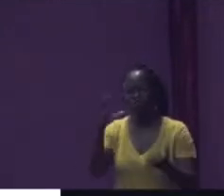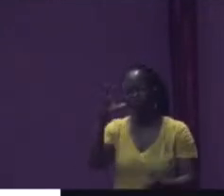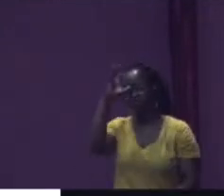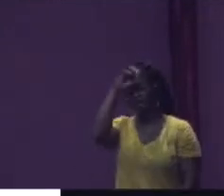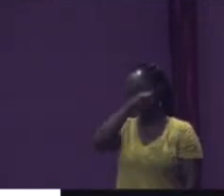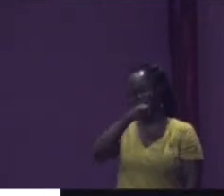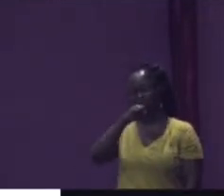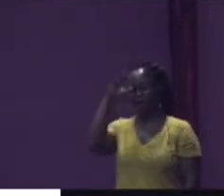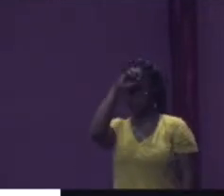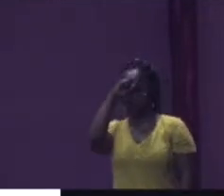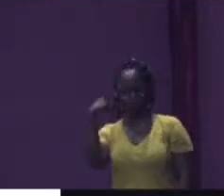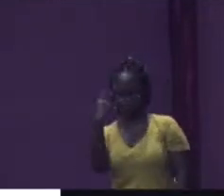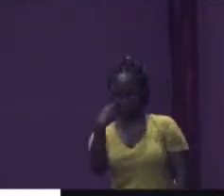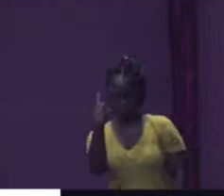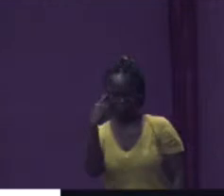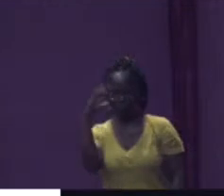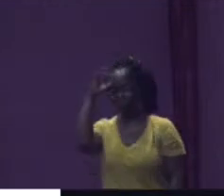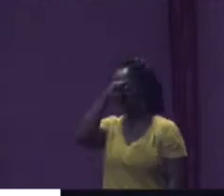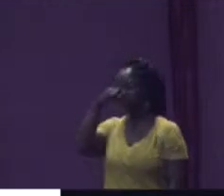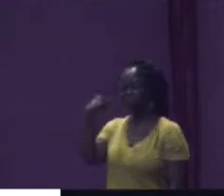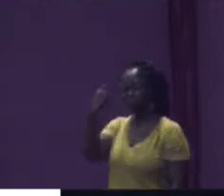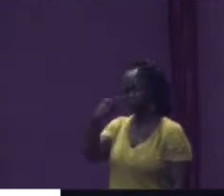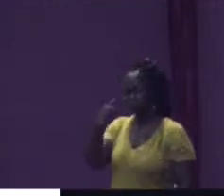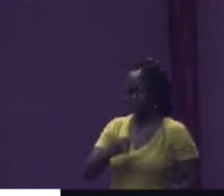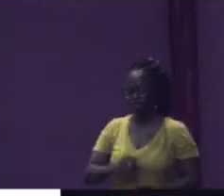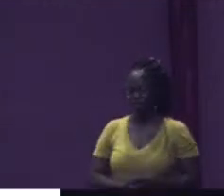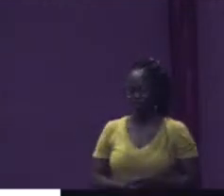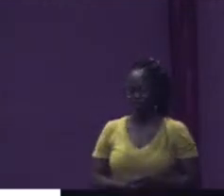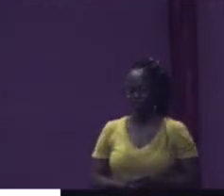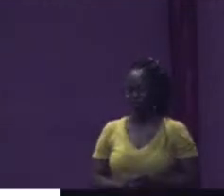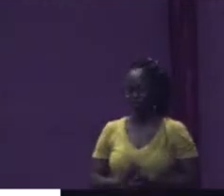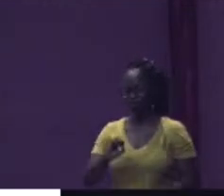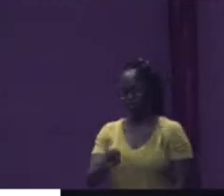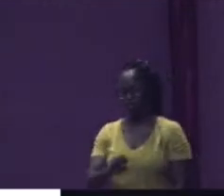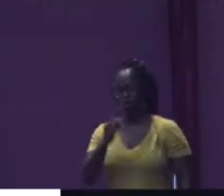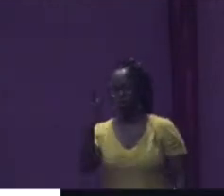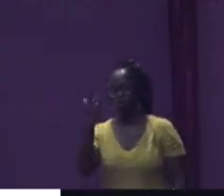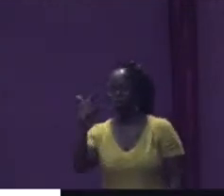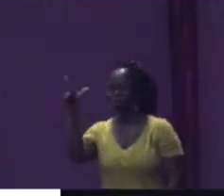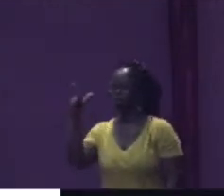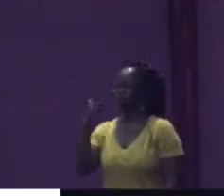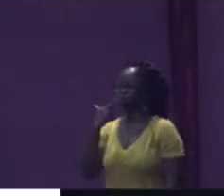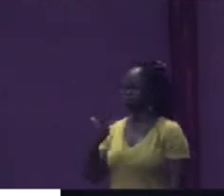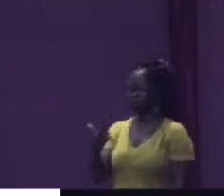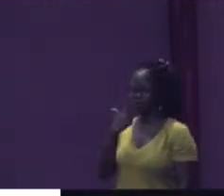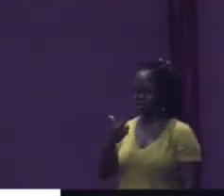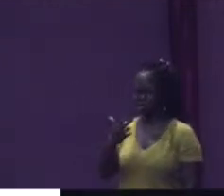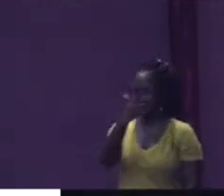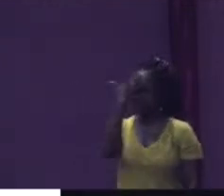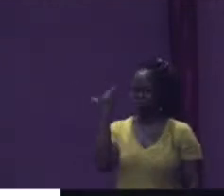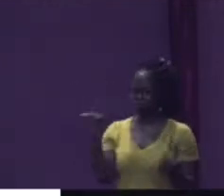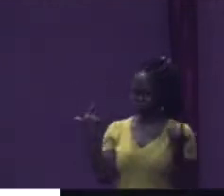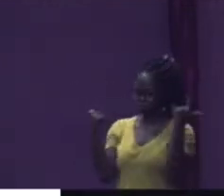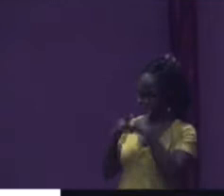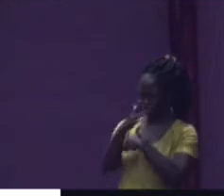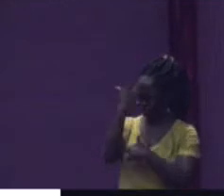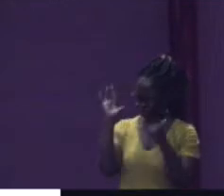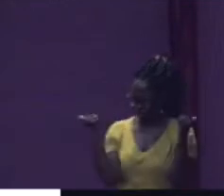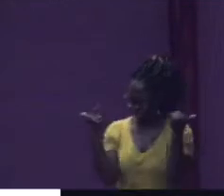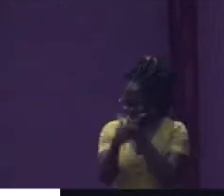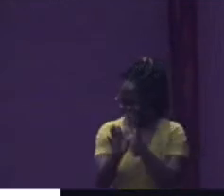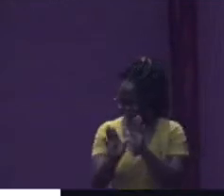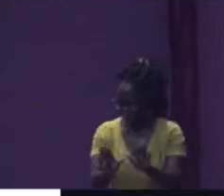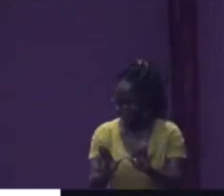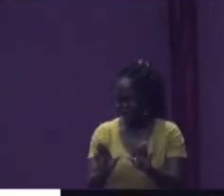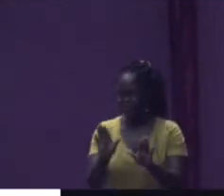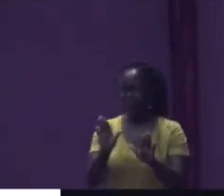learn one of the indigenous languages. This is Syriaca, her daughter, who, as I said,